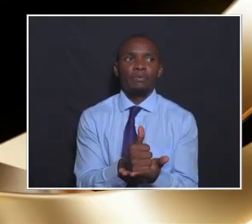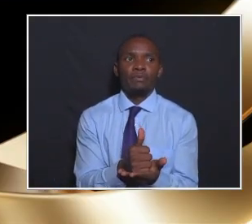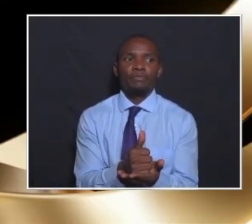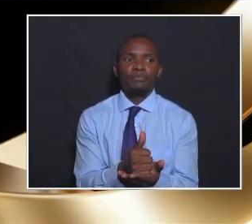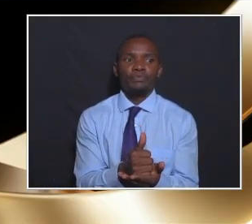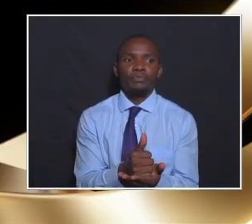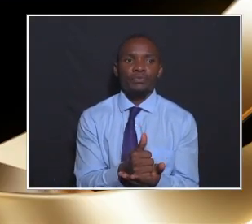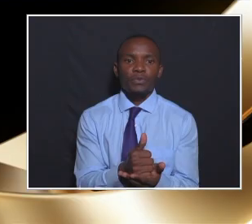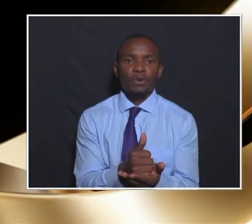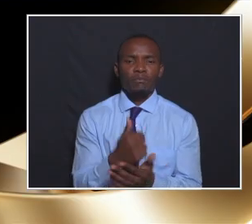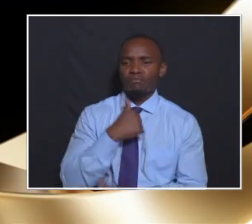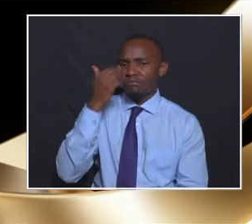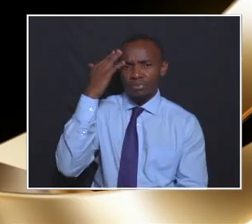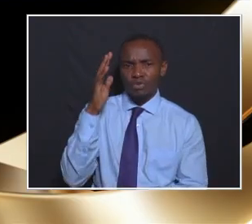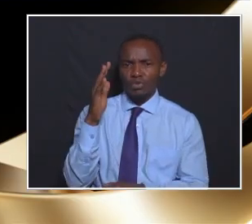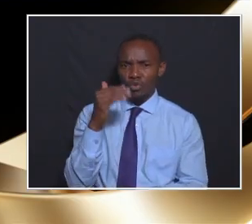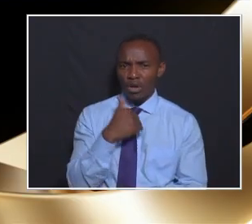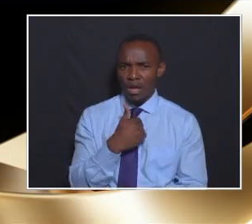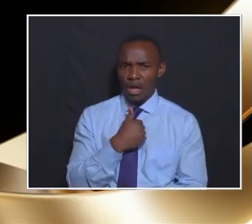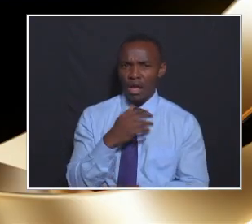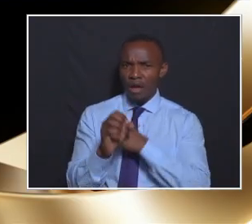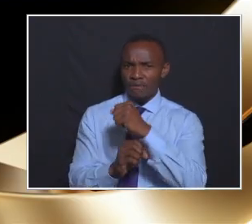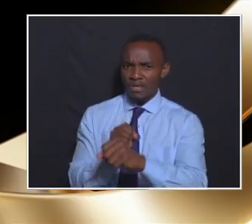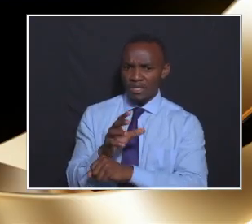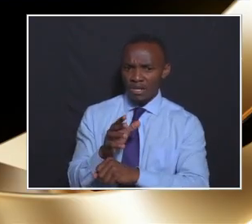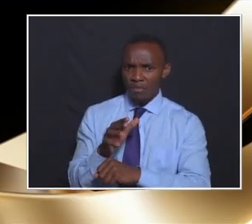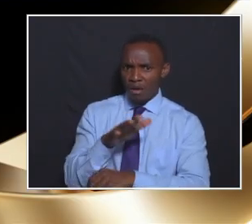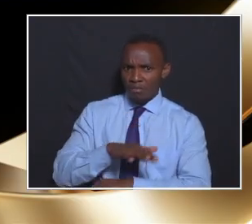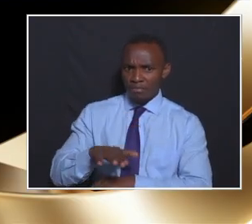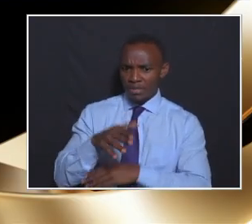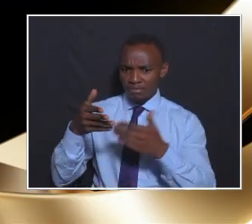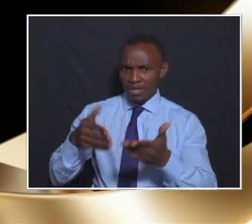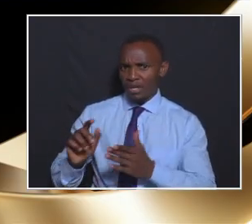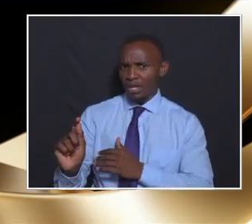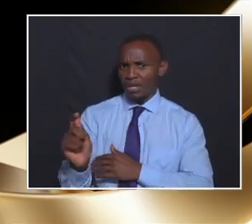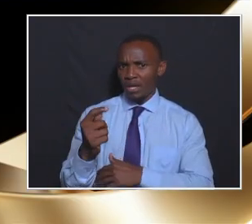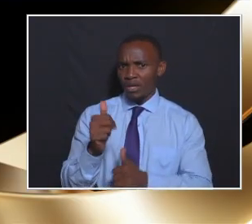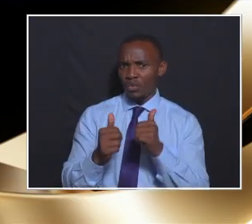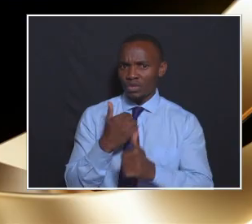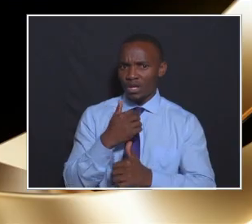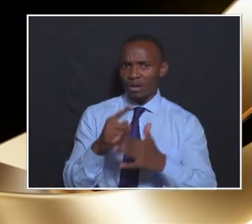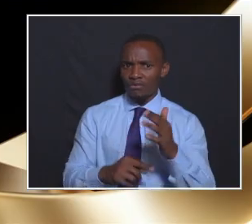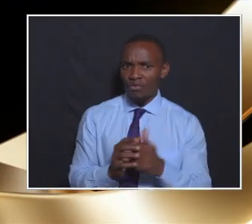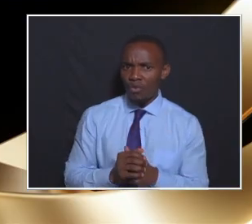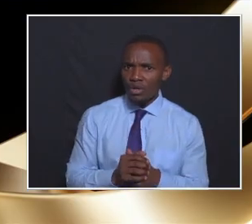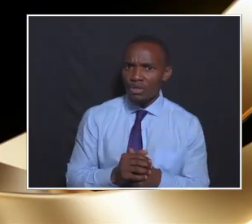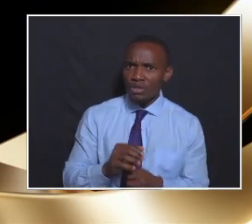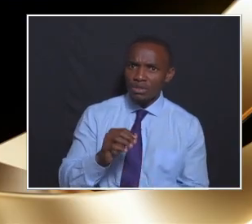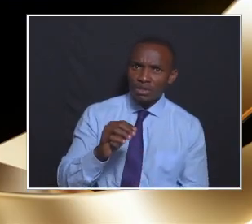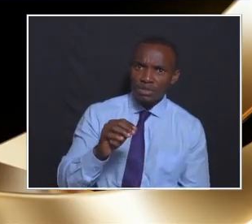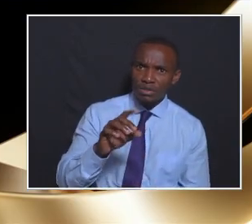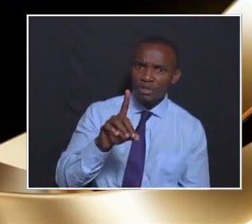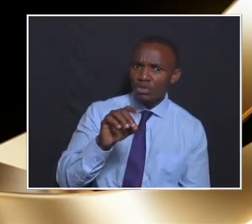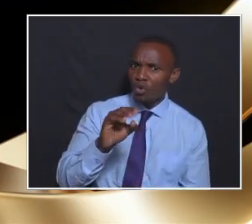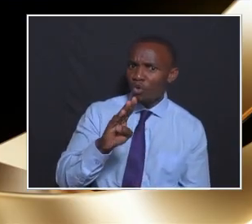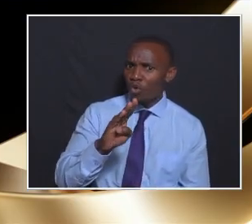many, do we have cinemas here in Kenya that have surround Dolby Atmos? Dolby